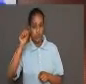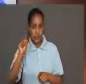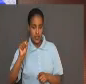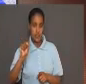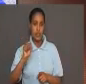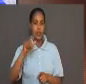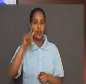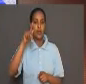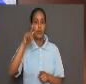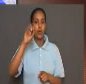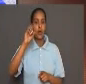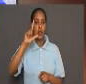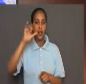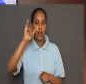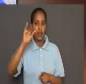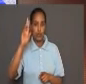polystyrene,